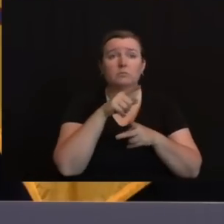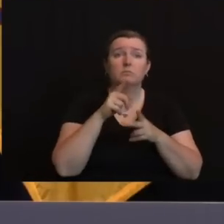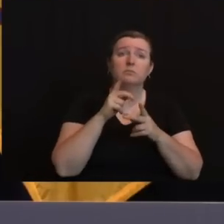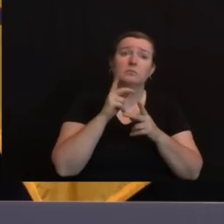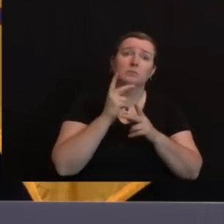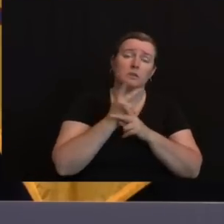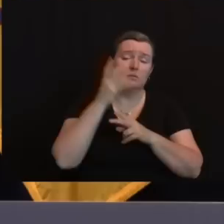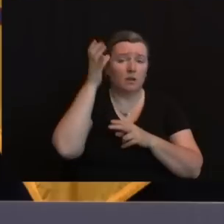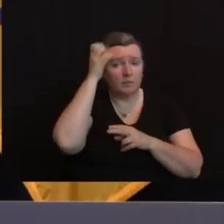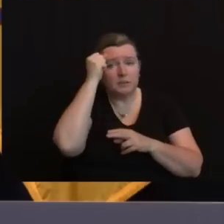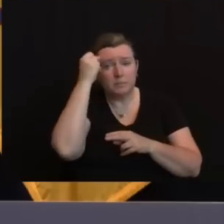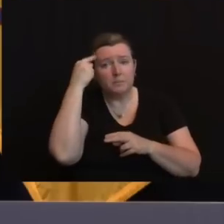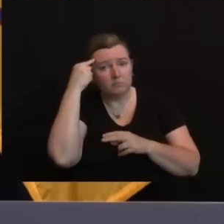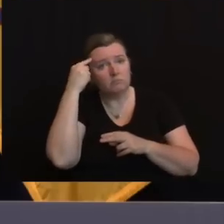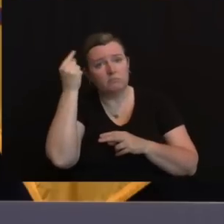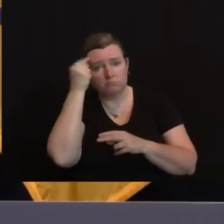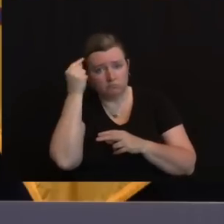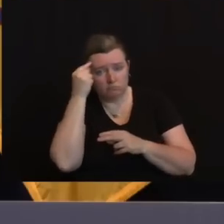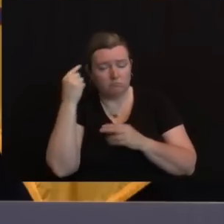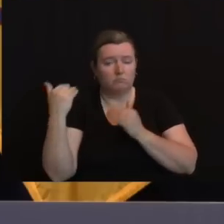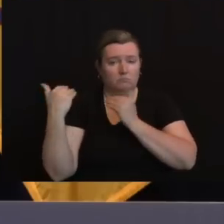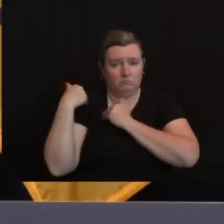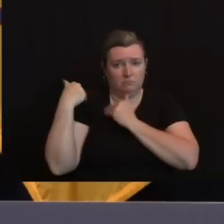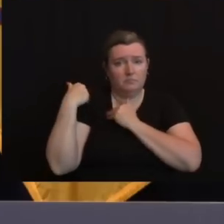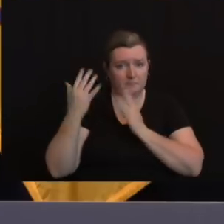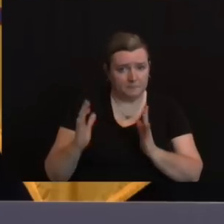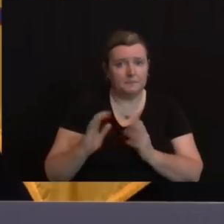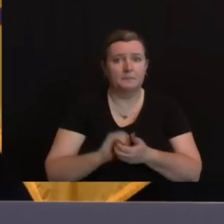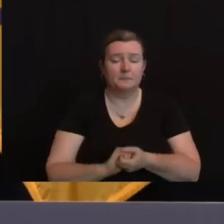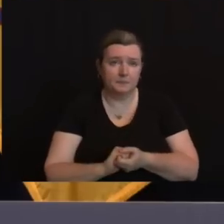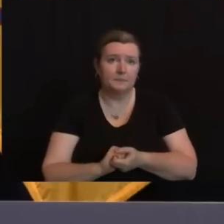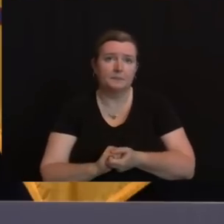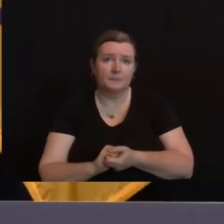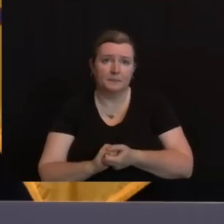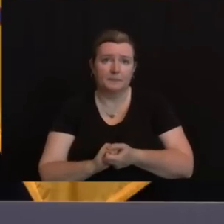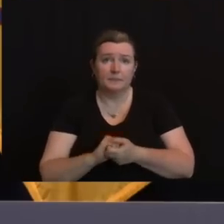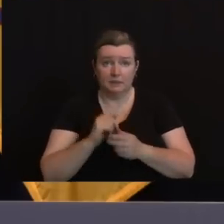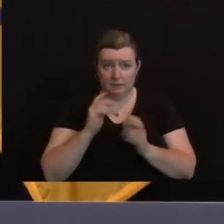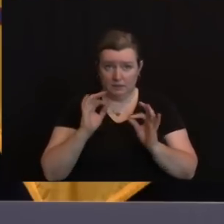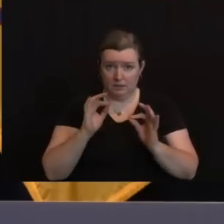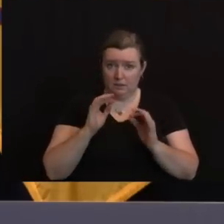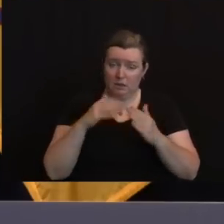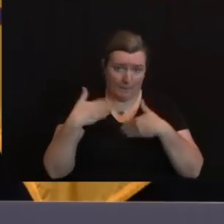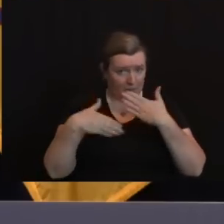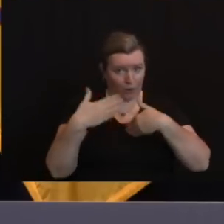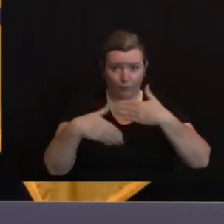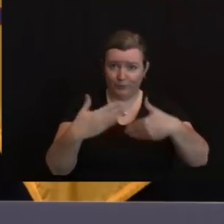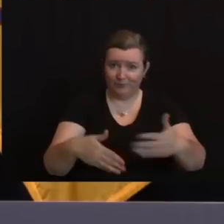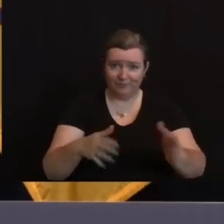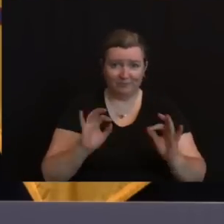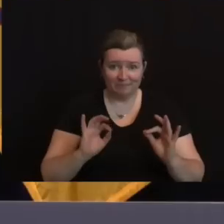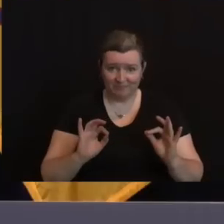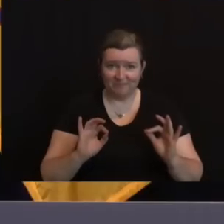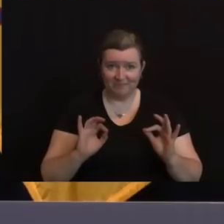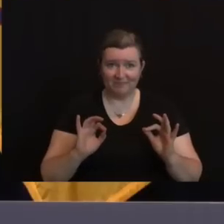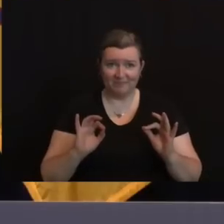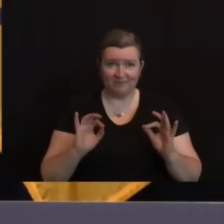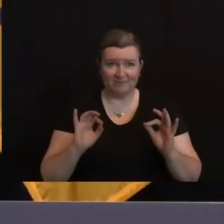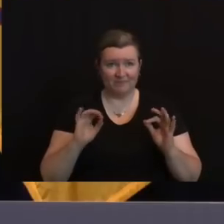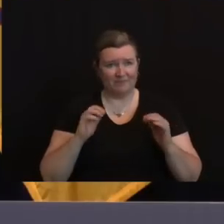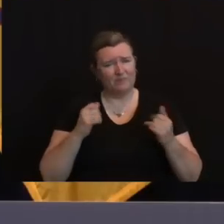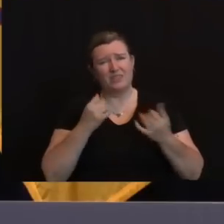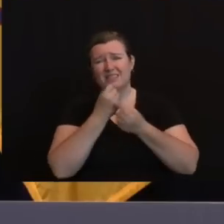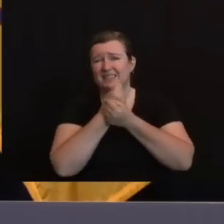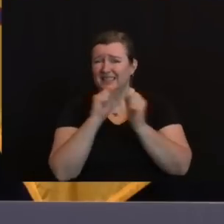head. Be responsible. Keep that up, folks. We're trying to save as many